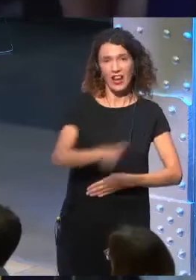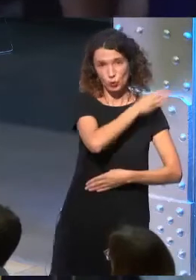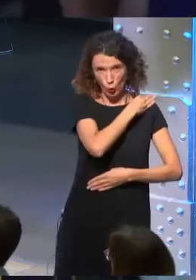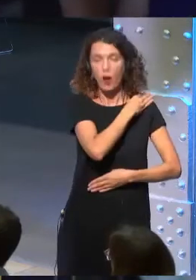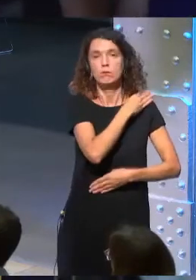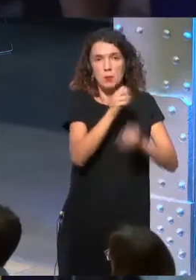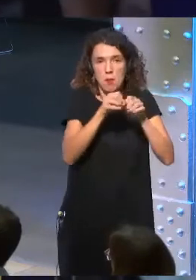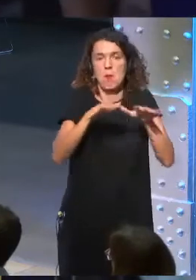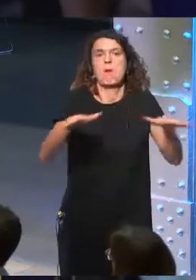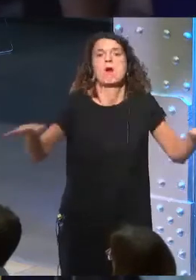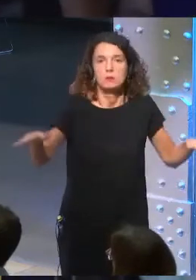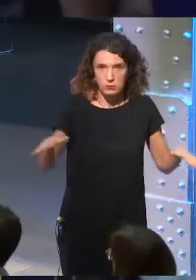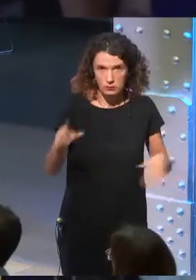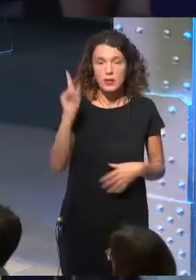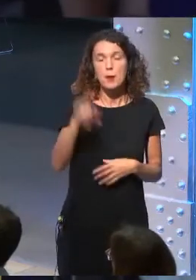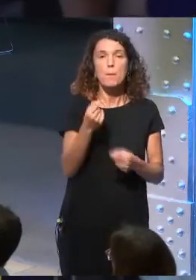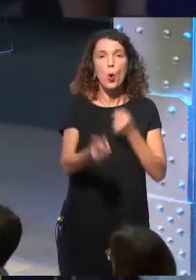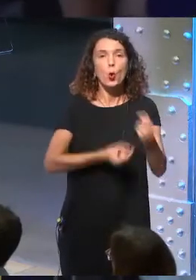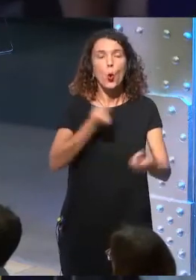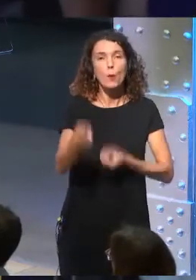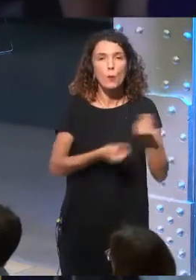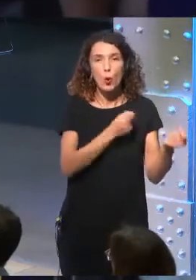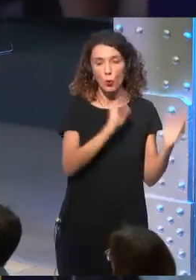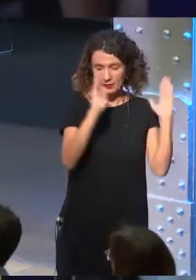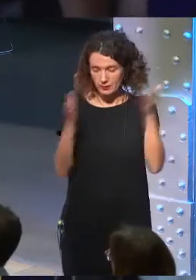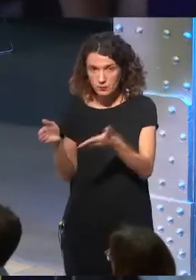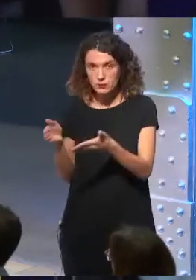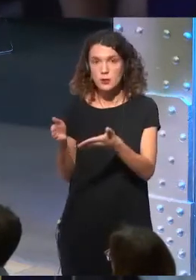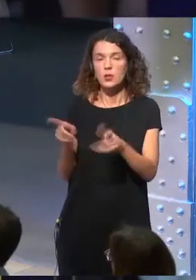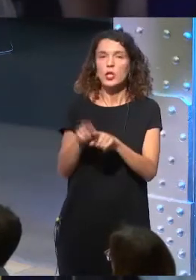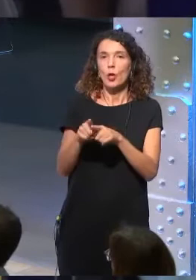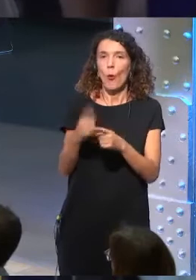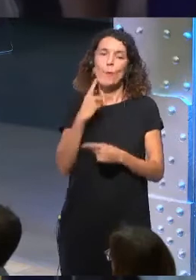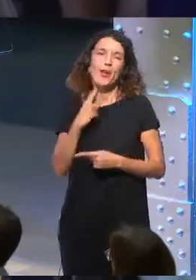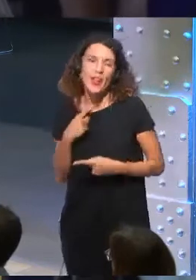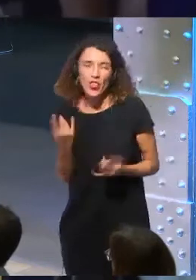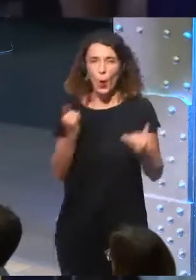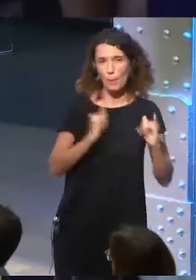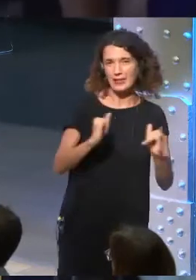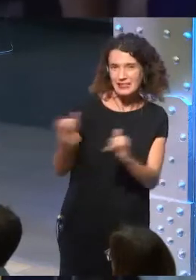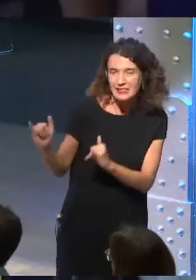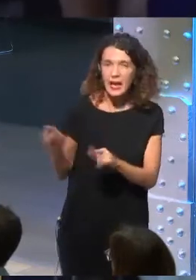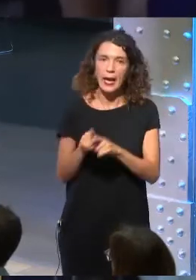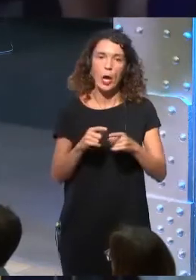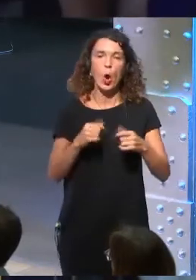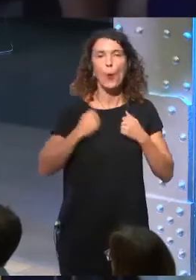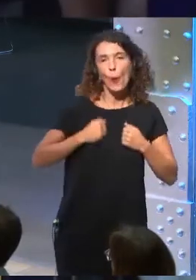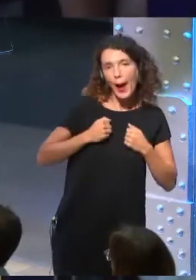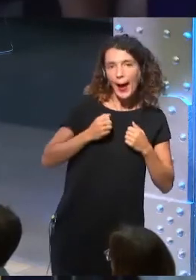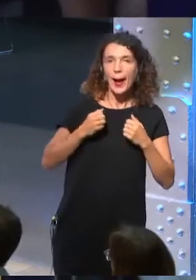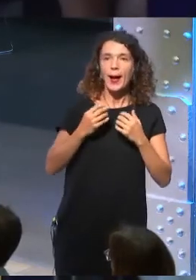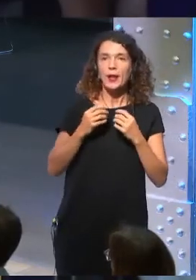our way of dressing, and step by step they moved to walk